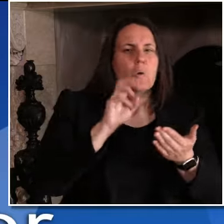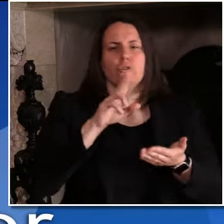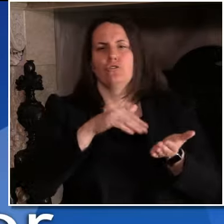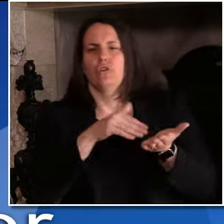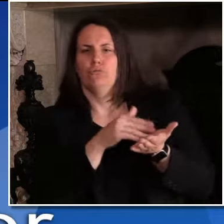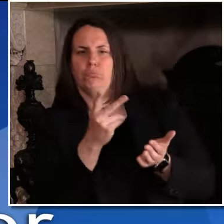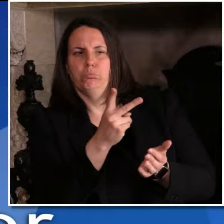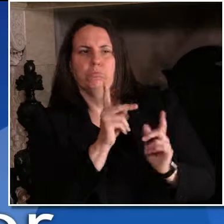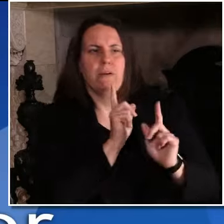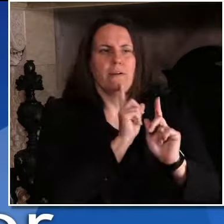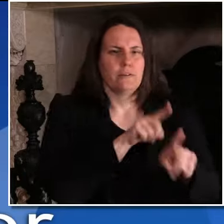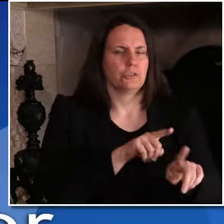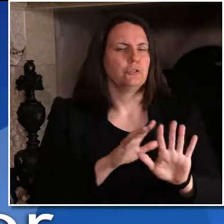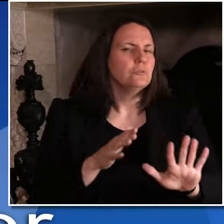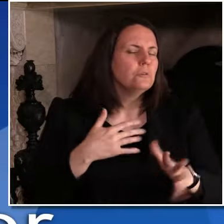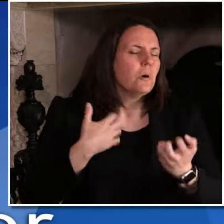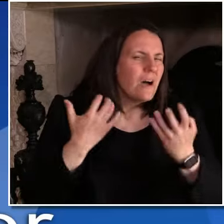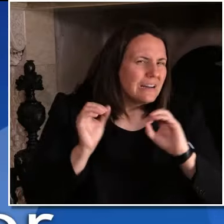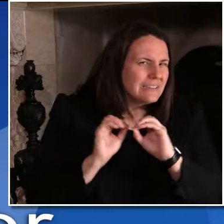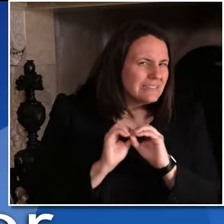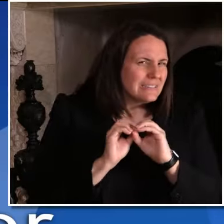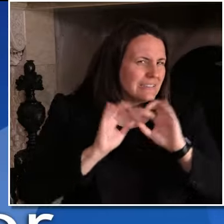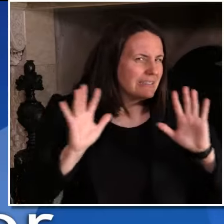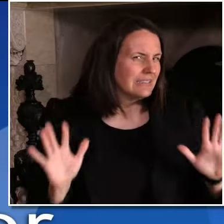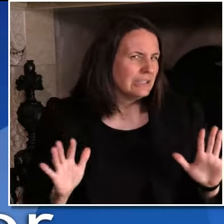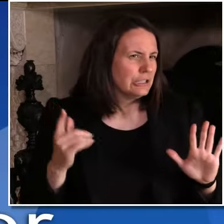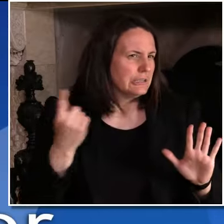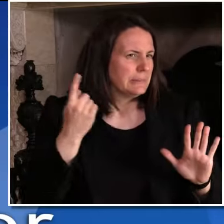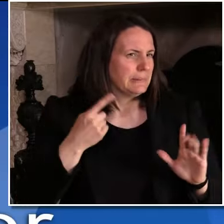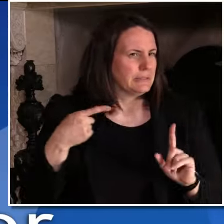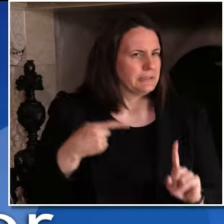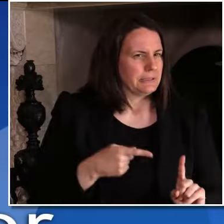question. I'm still a little confused about the